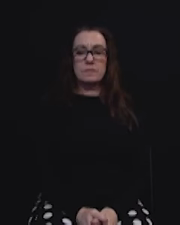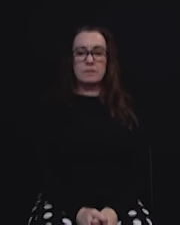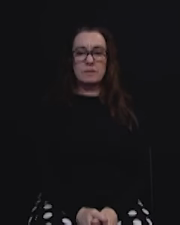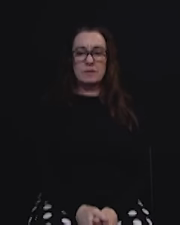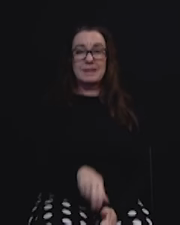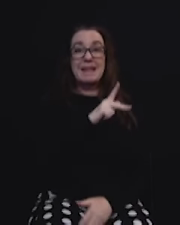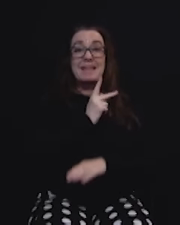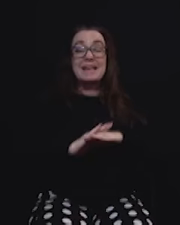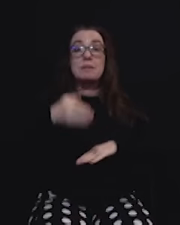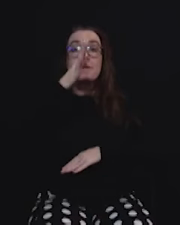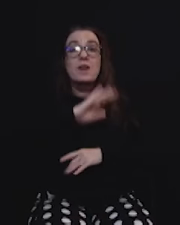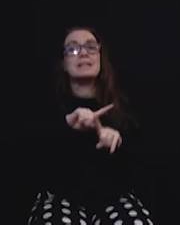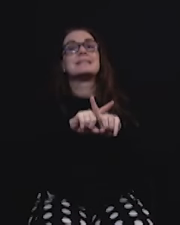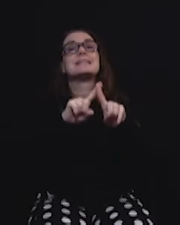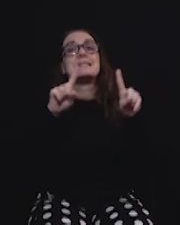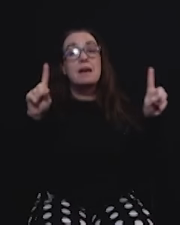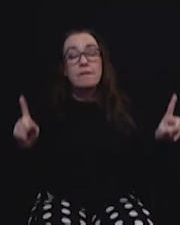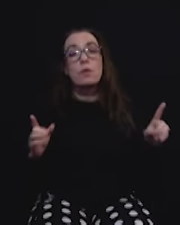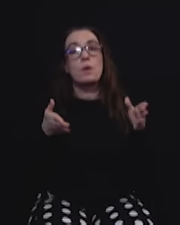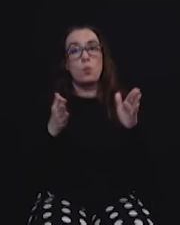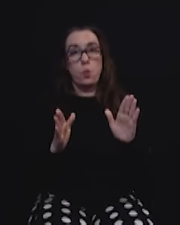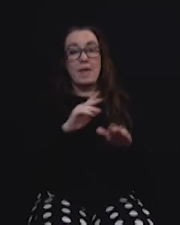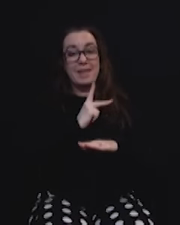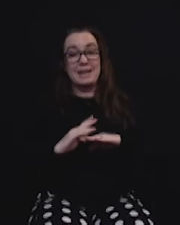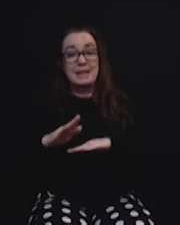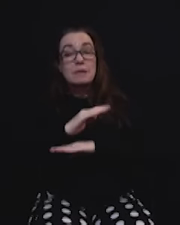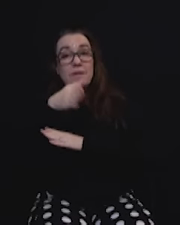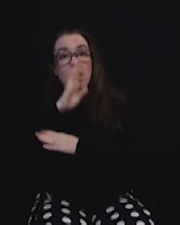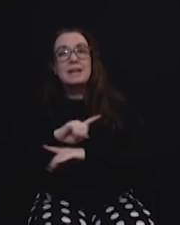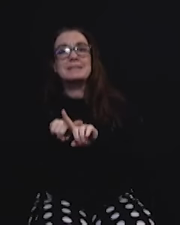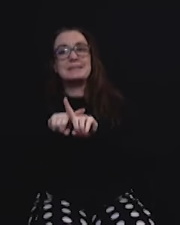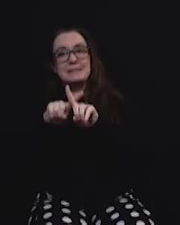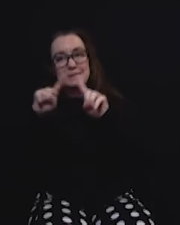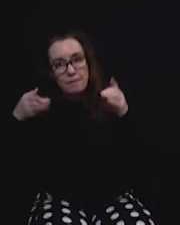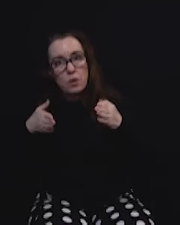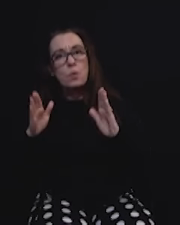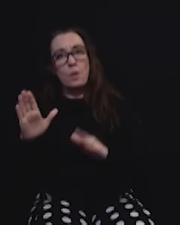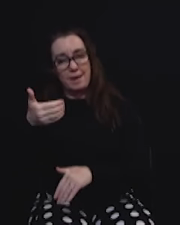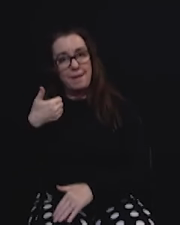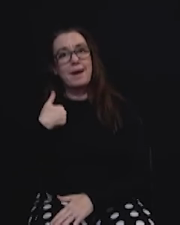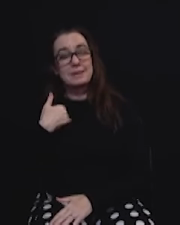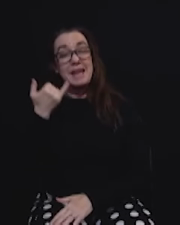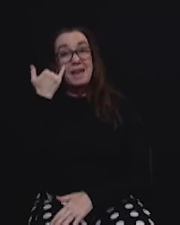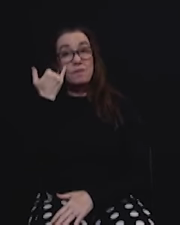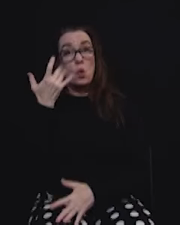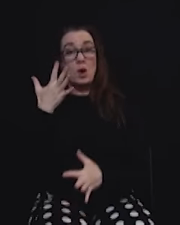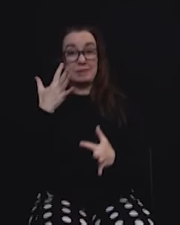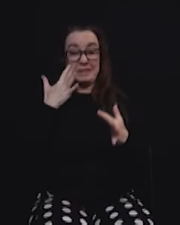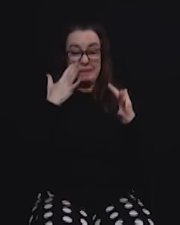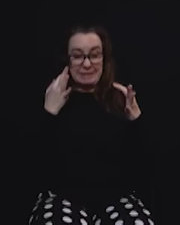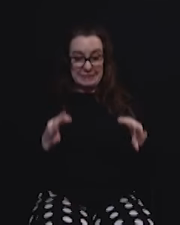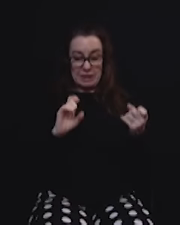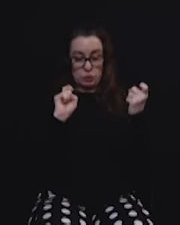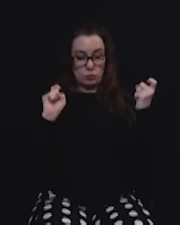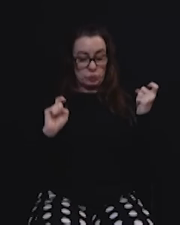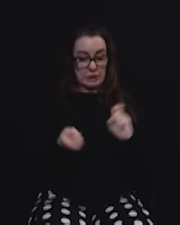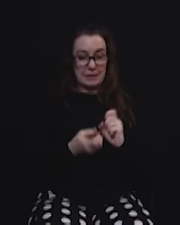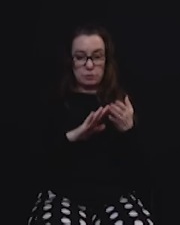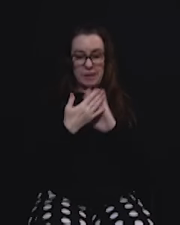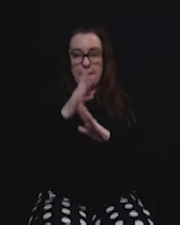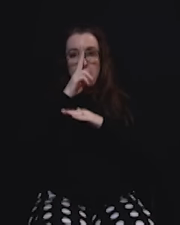Kingdom of God is a different way. The kingdom of God has a different way. If you are choosing to change, to become